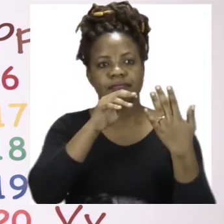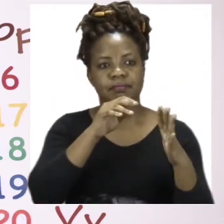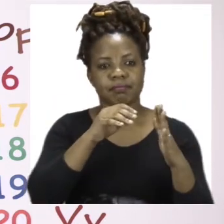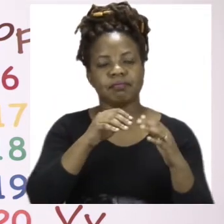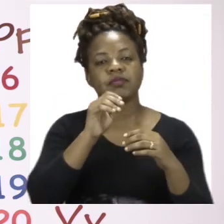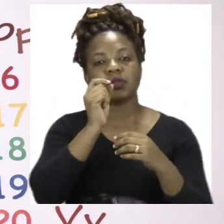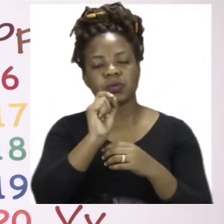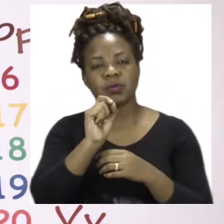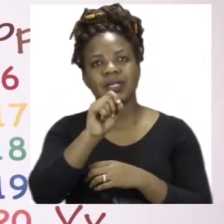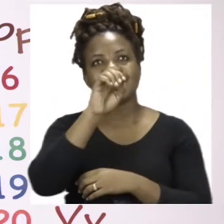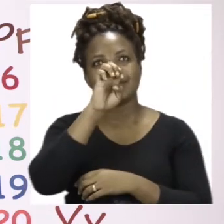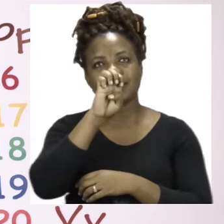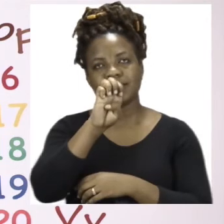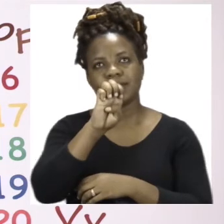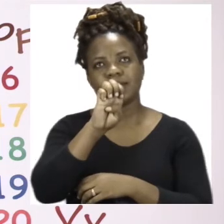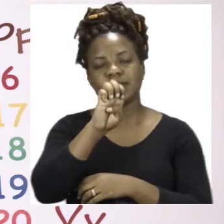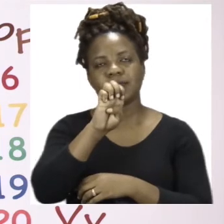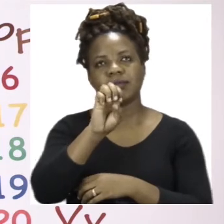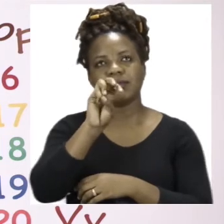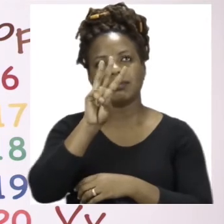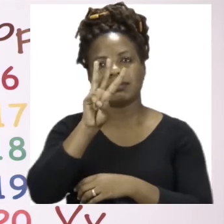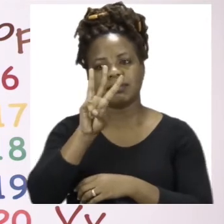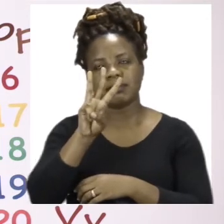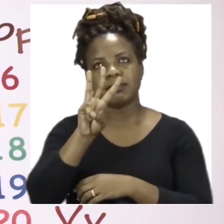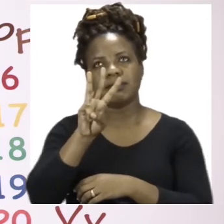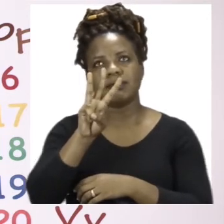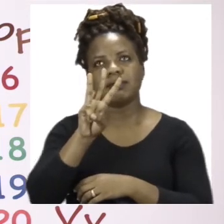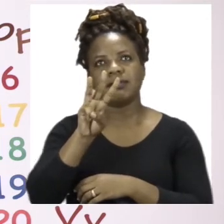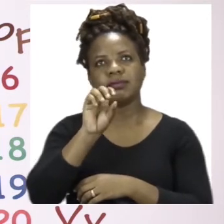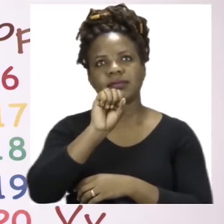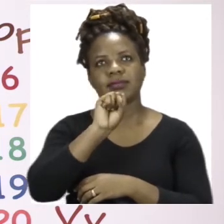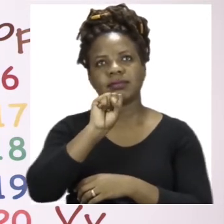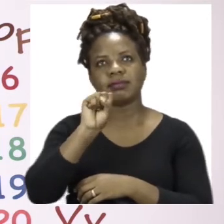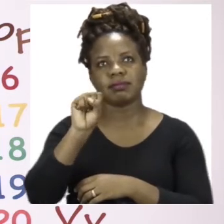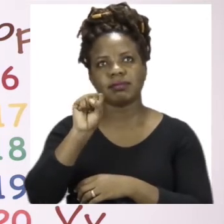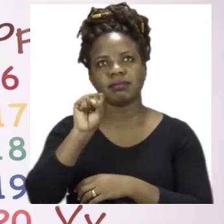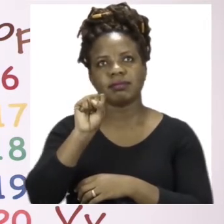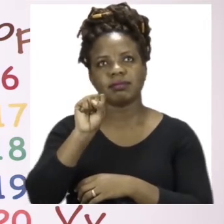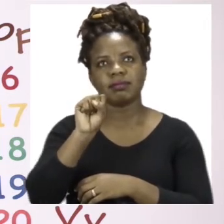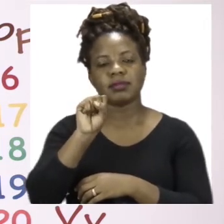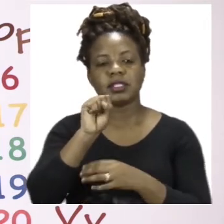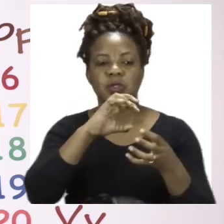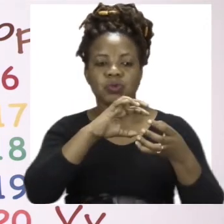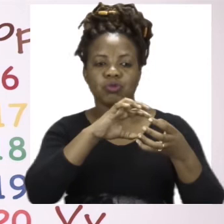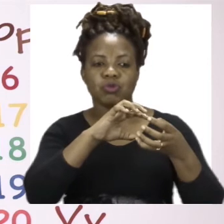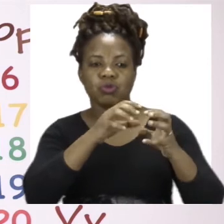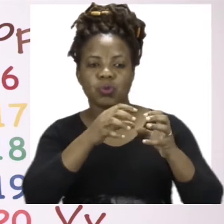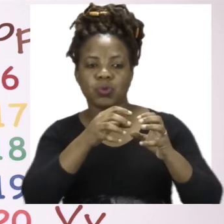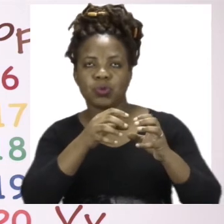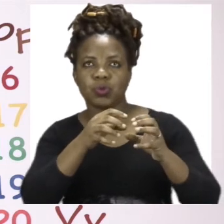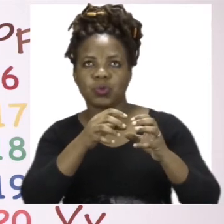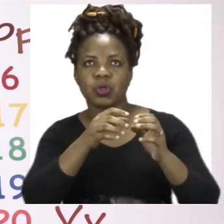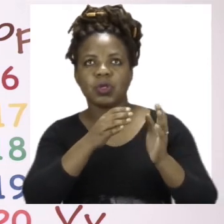I hope you're following at home, S. So we have said news, and then we